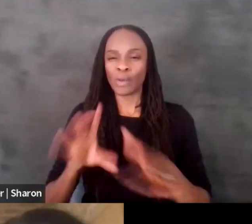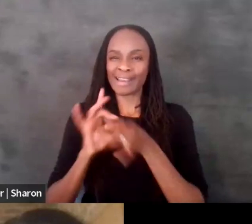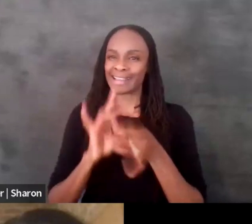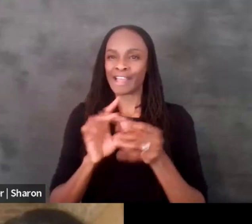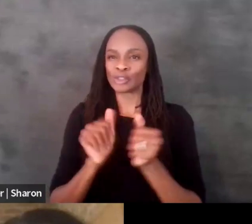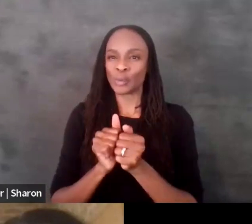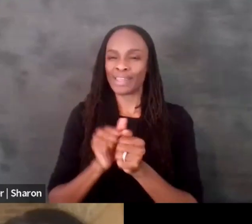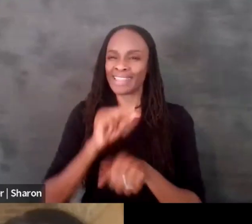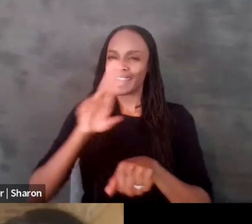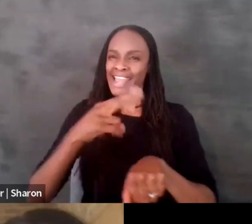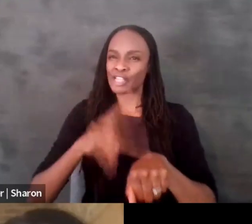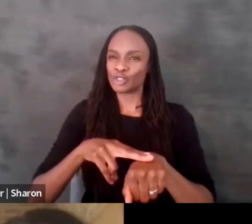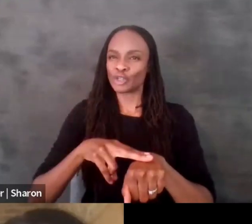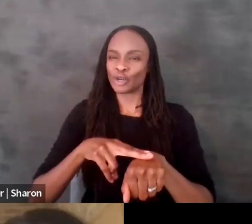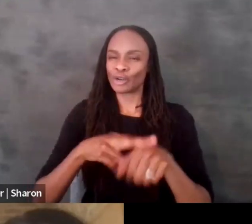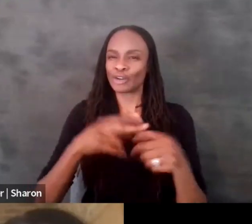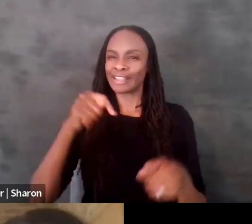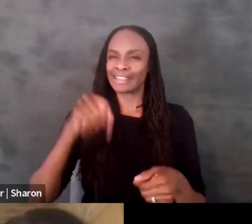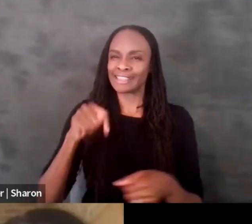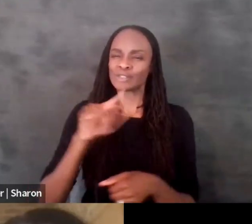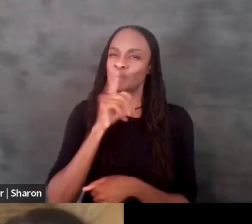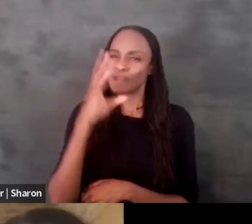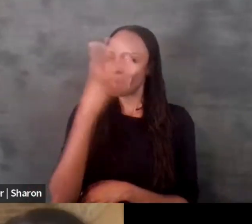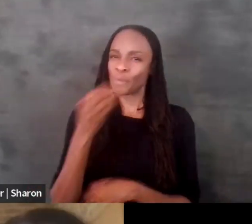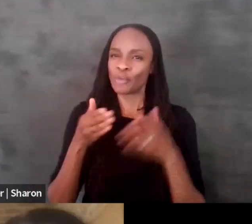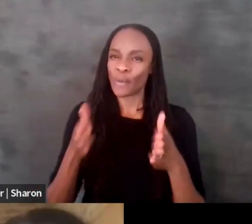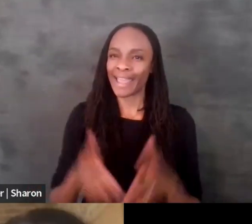nature in this really beautiful way?